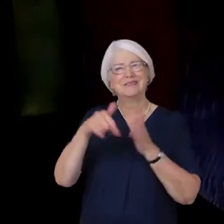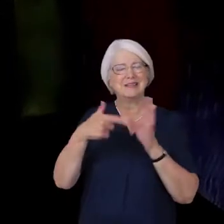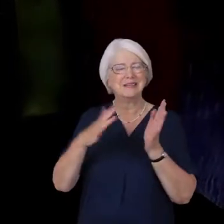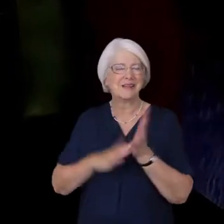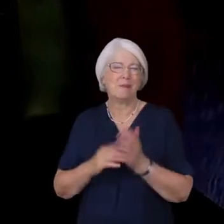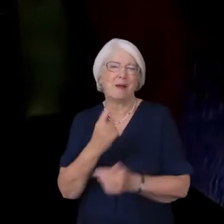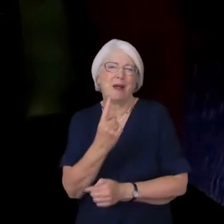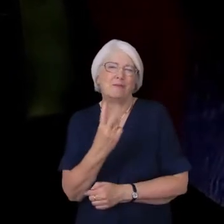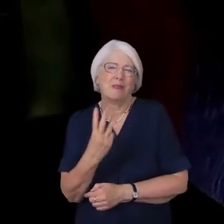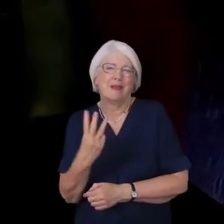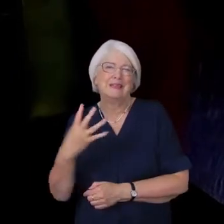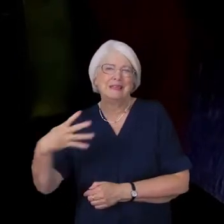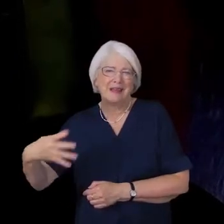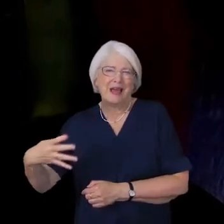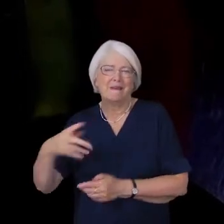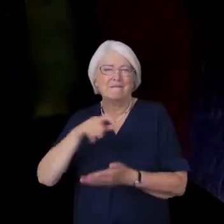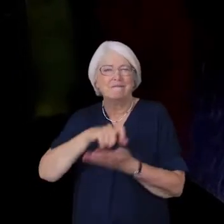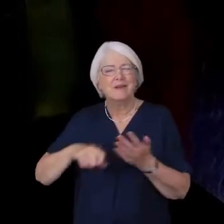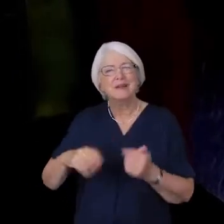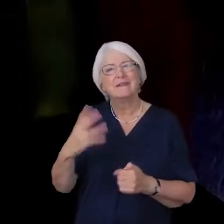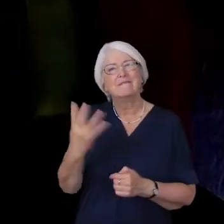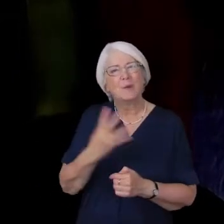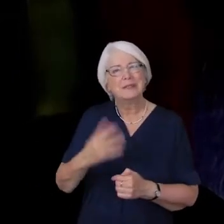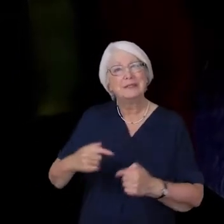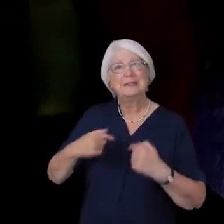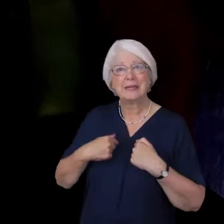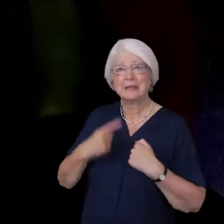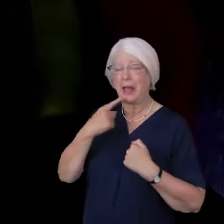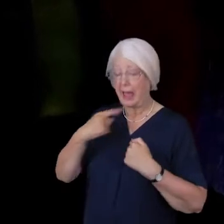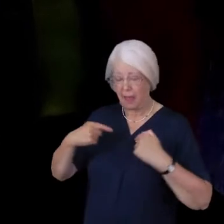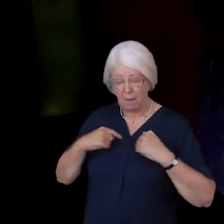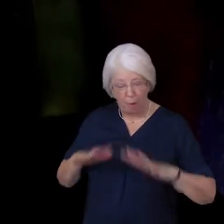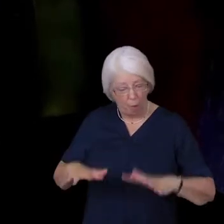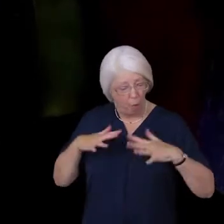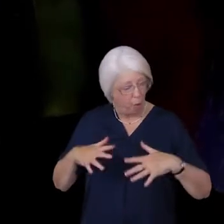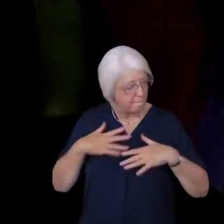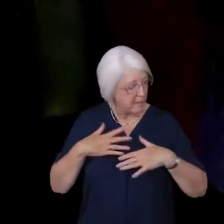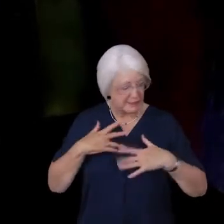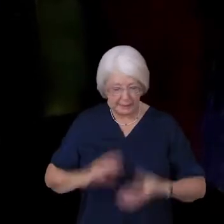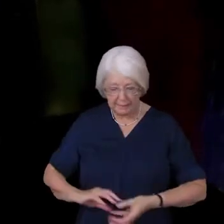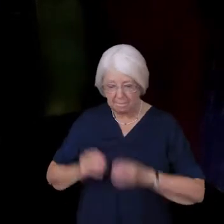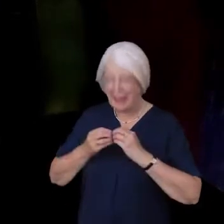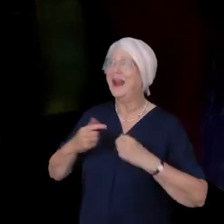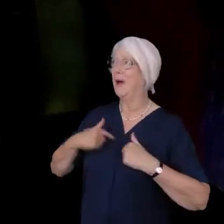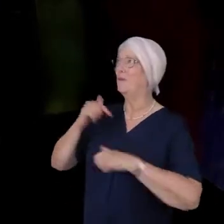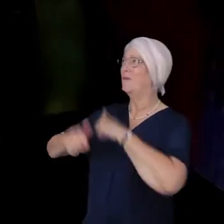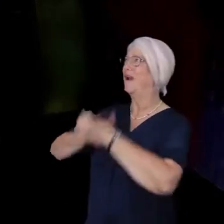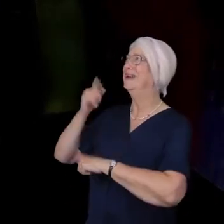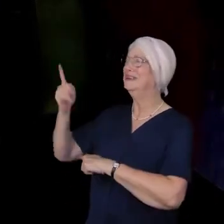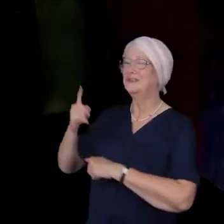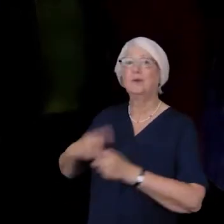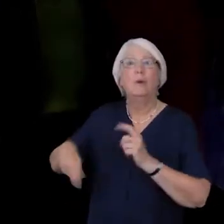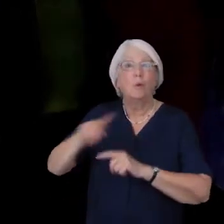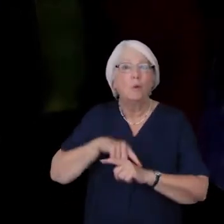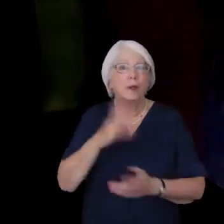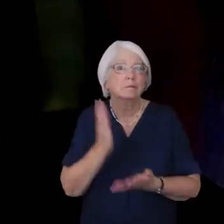39, verse 14 says, "I will praise you because I am fearfully and wonderfully made. We are all wonderful, not because of